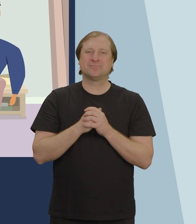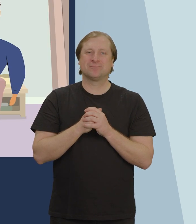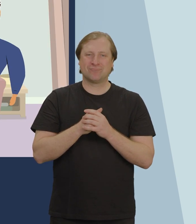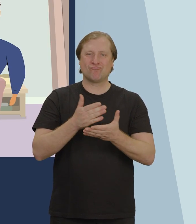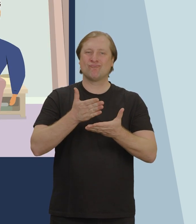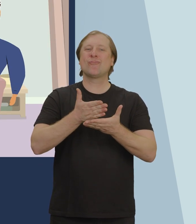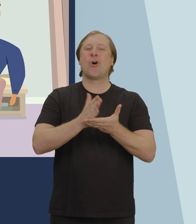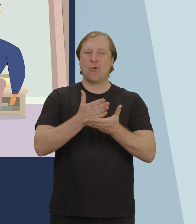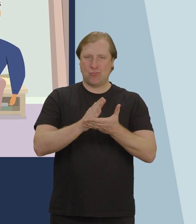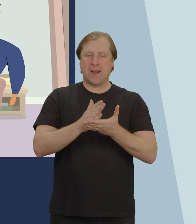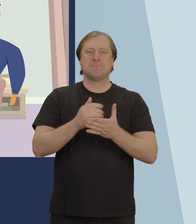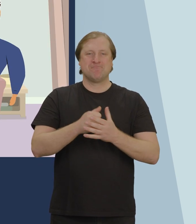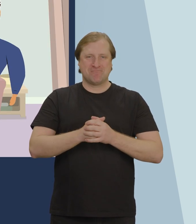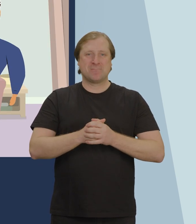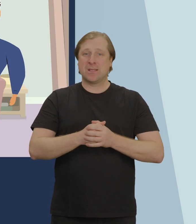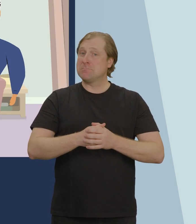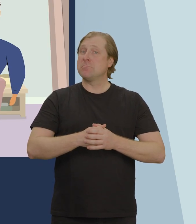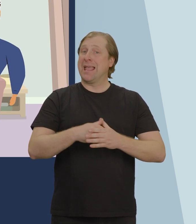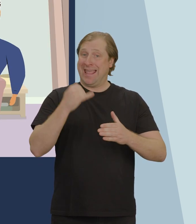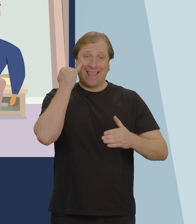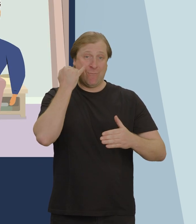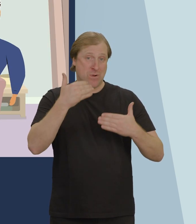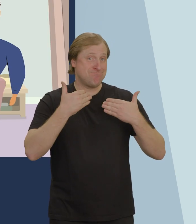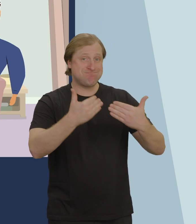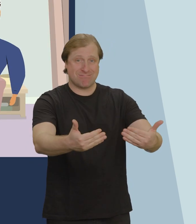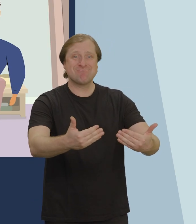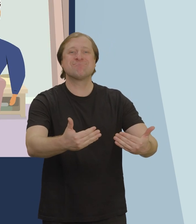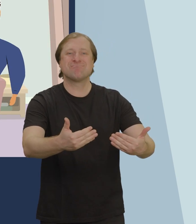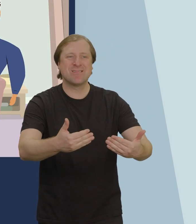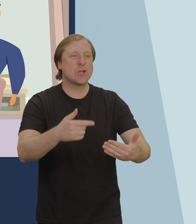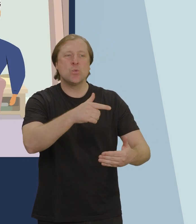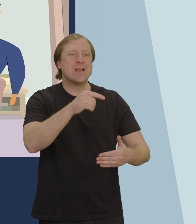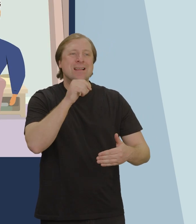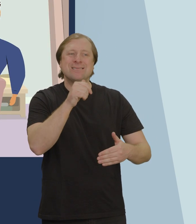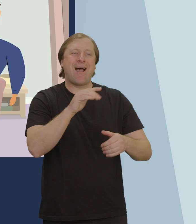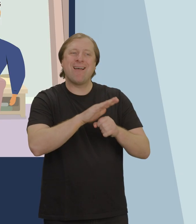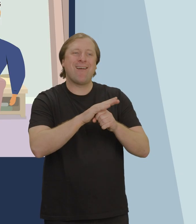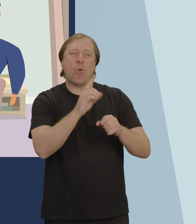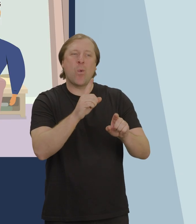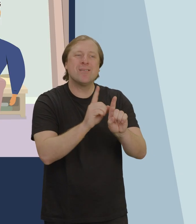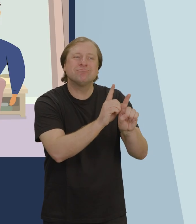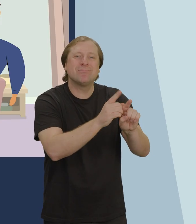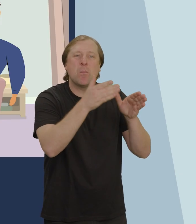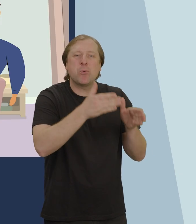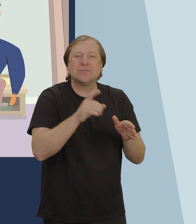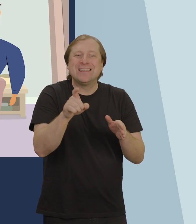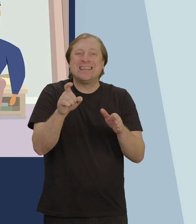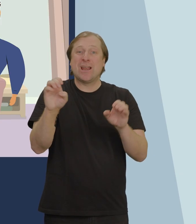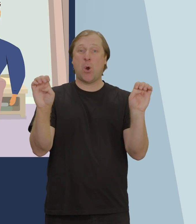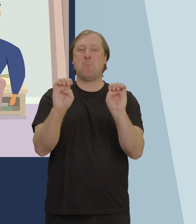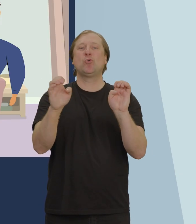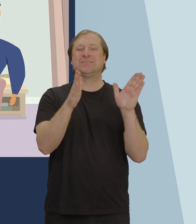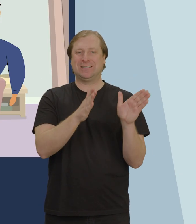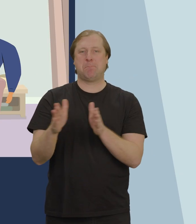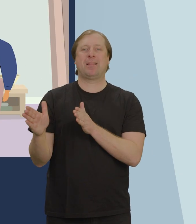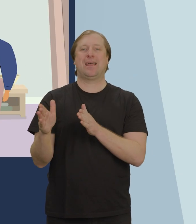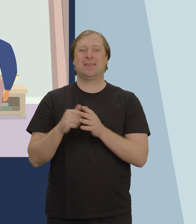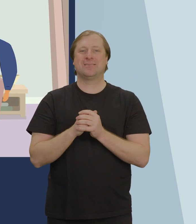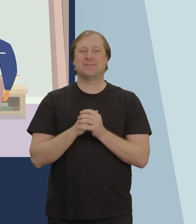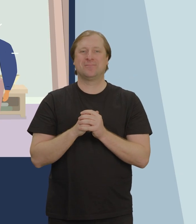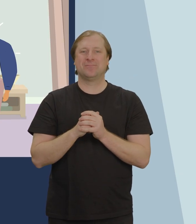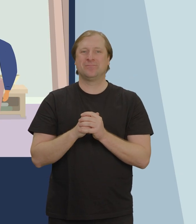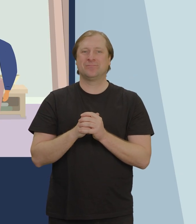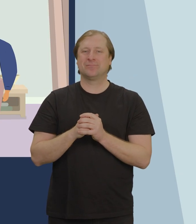Okay, if we are going to do this, then it isn't enough for you to just have a helper. We need a plan in case there is an